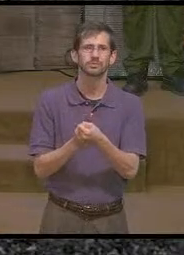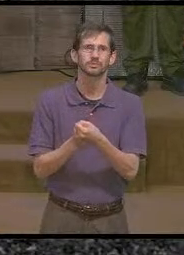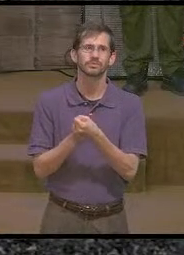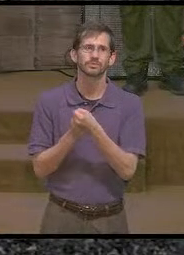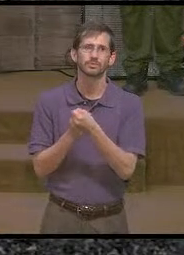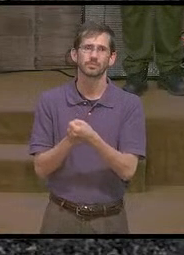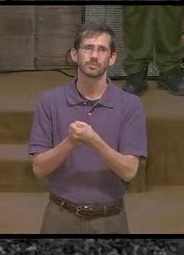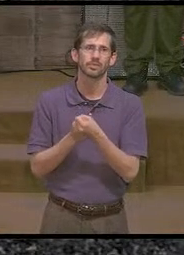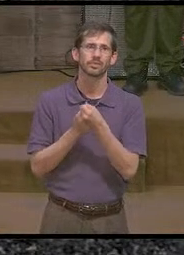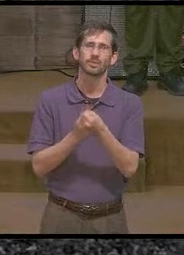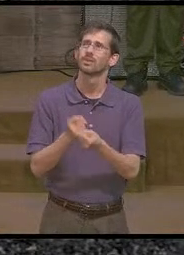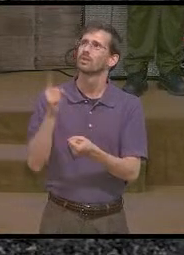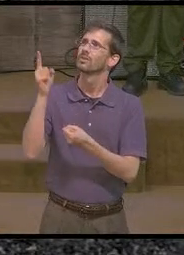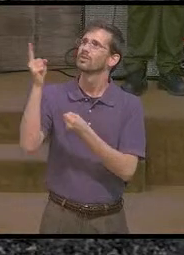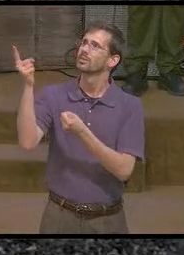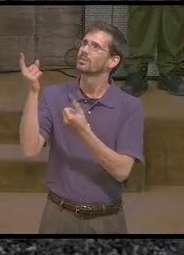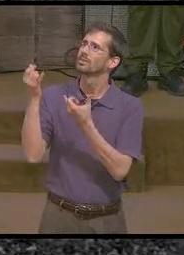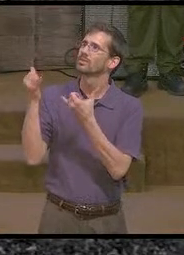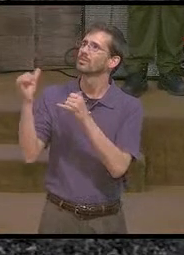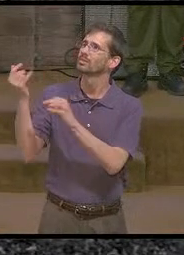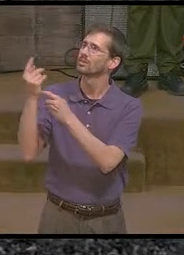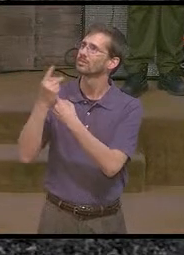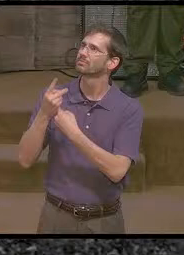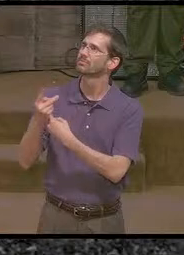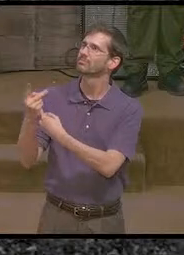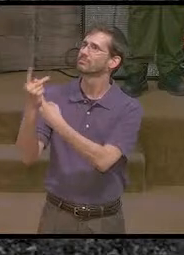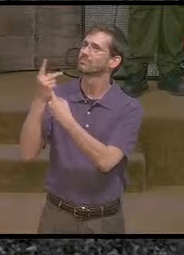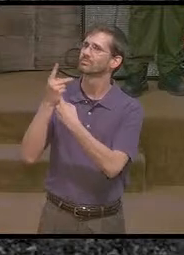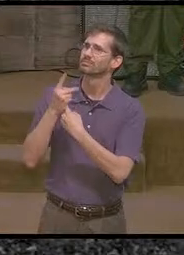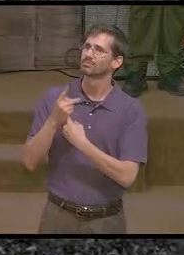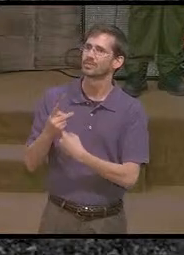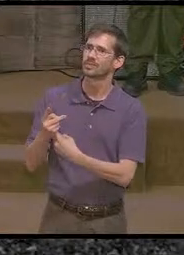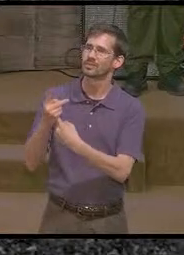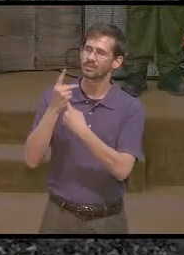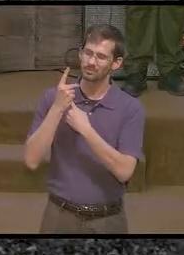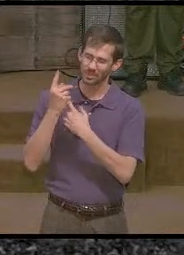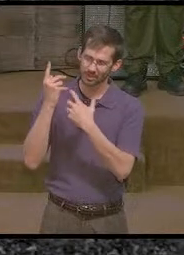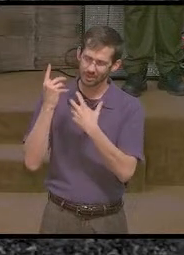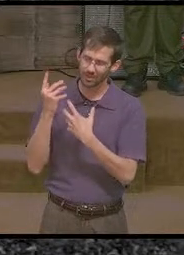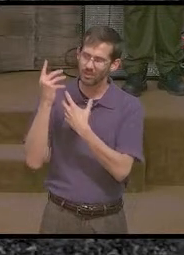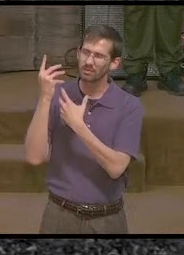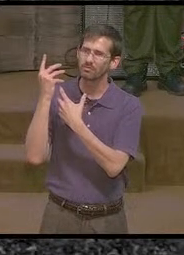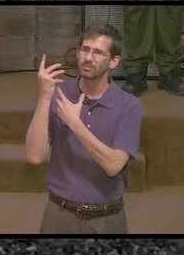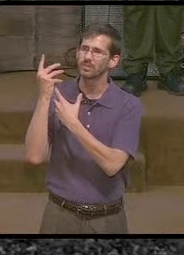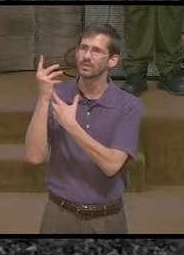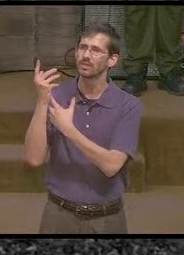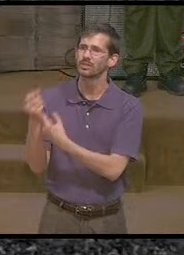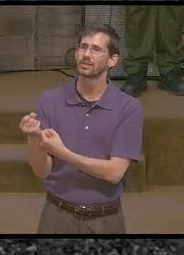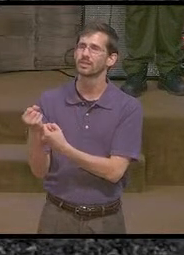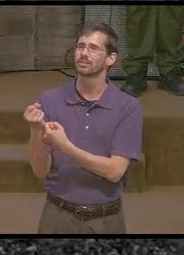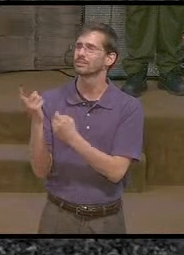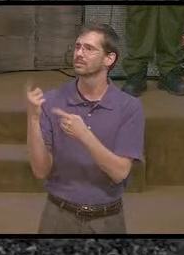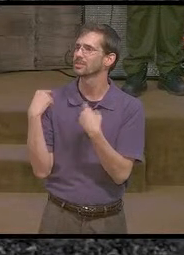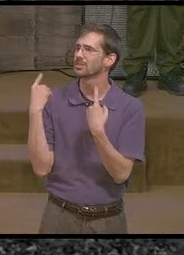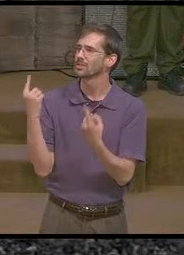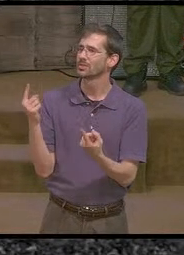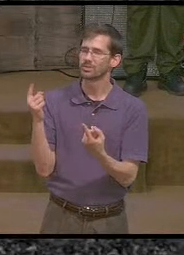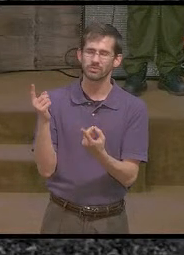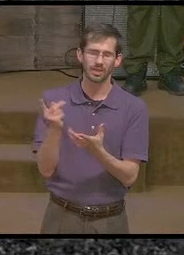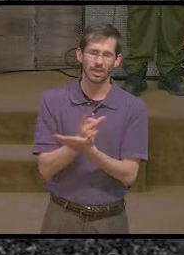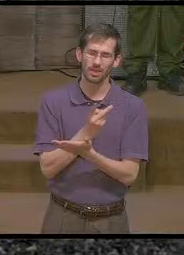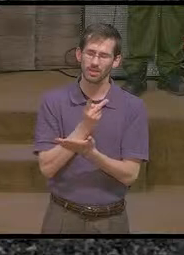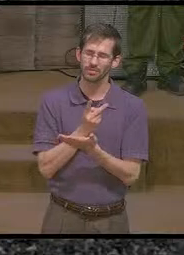faithfulness. I'm still in your hands. This is my confidence.